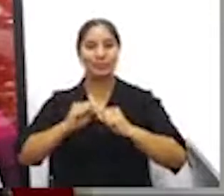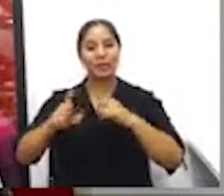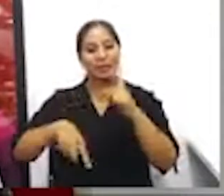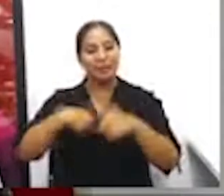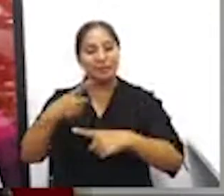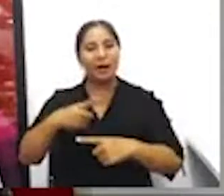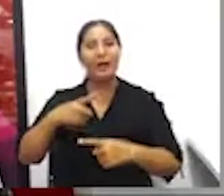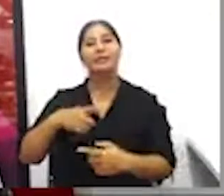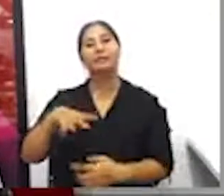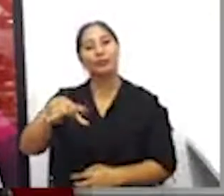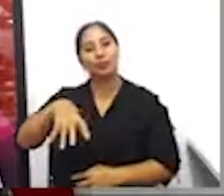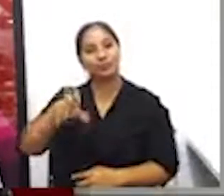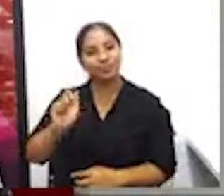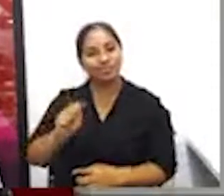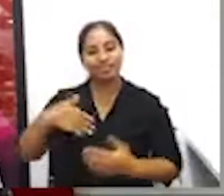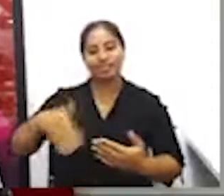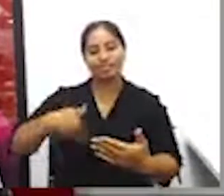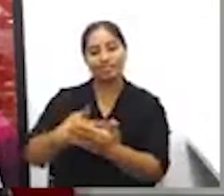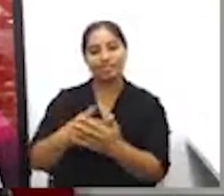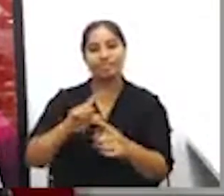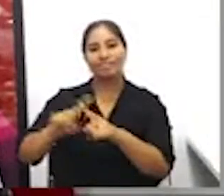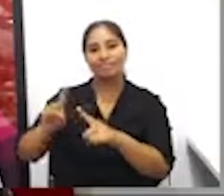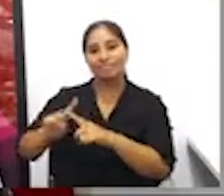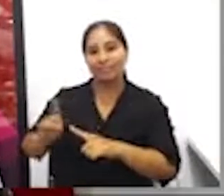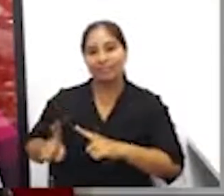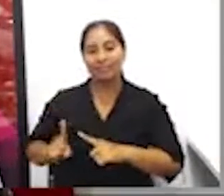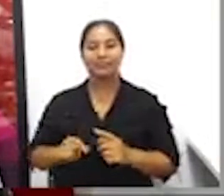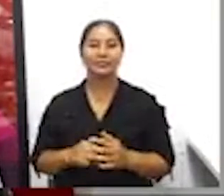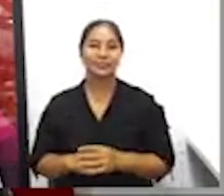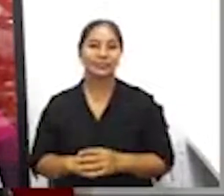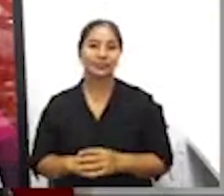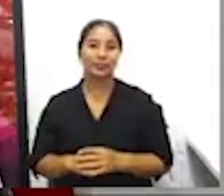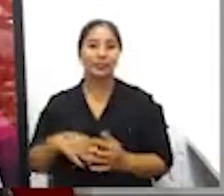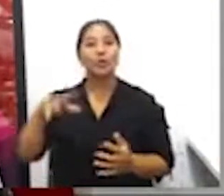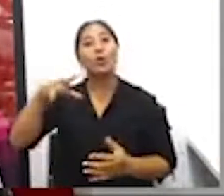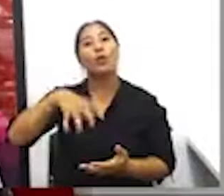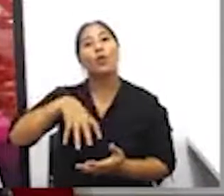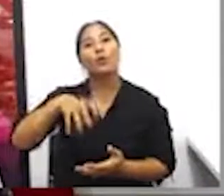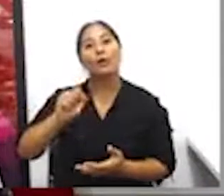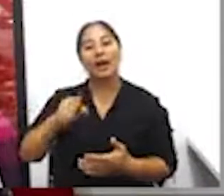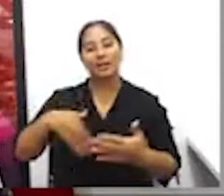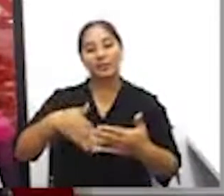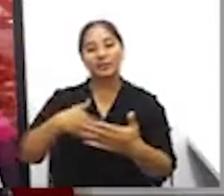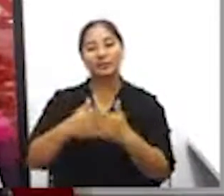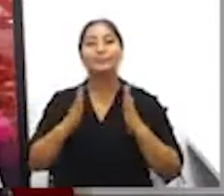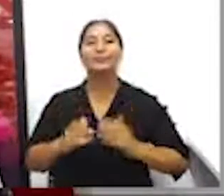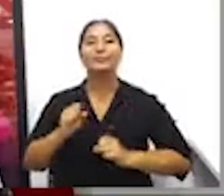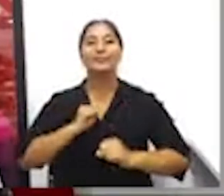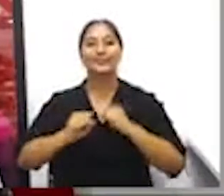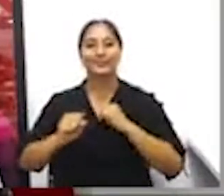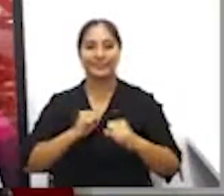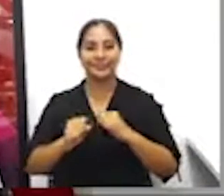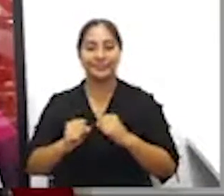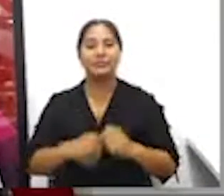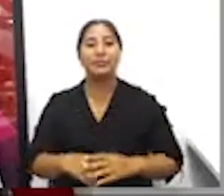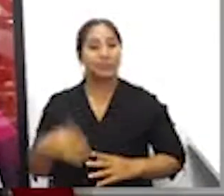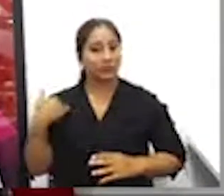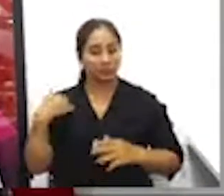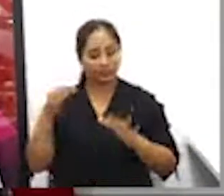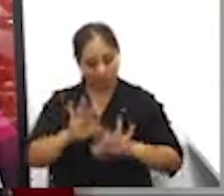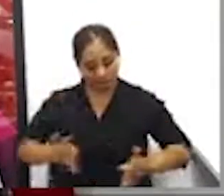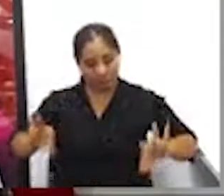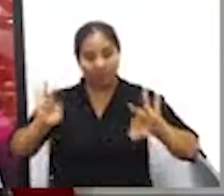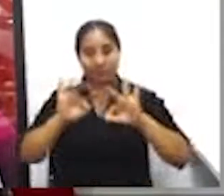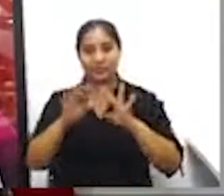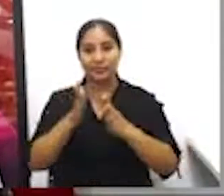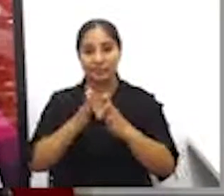spectacular organization. And the reason it's so important to meet with young people is really the answer to the question you